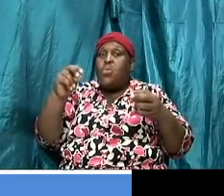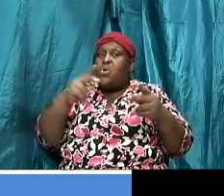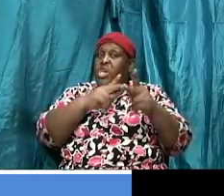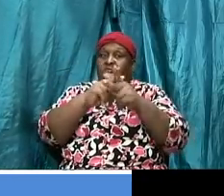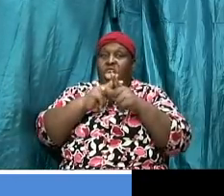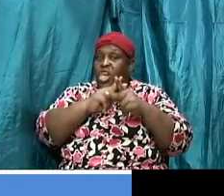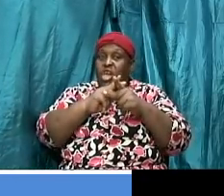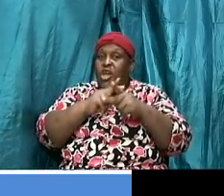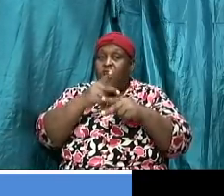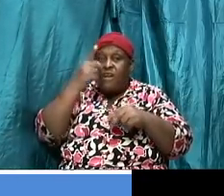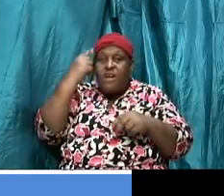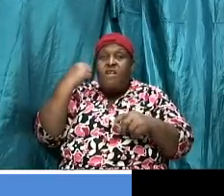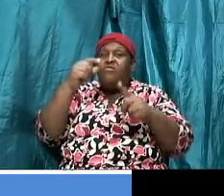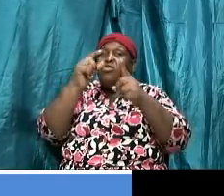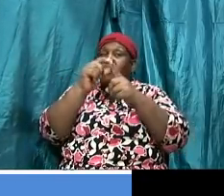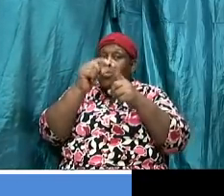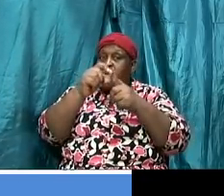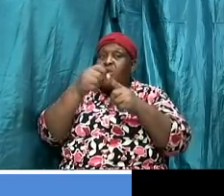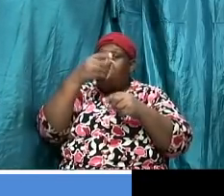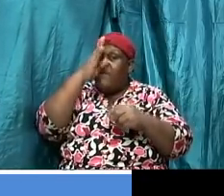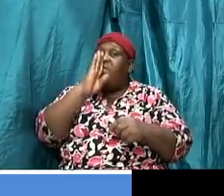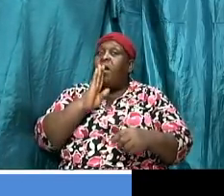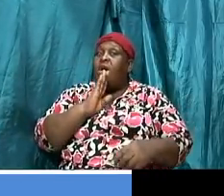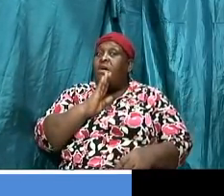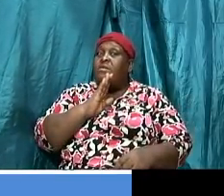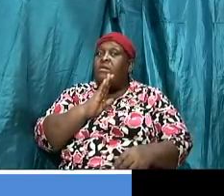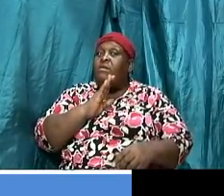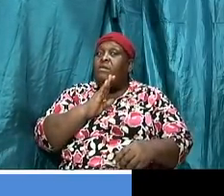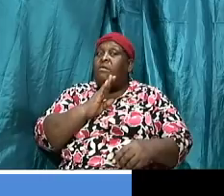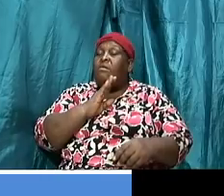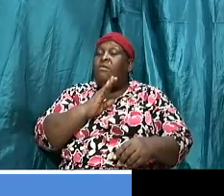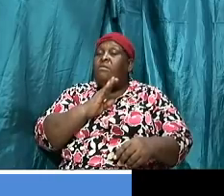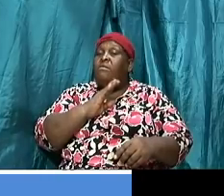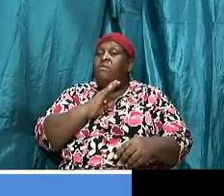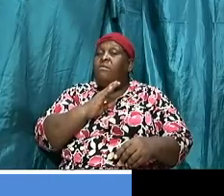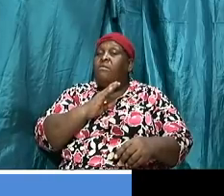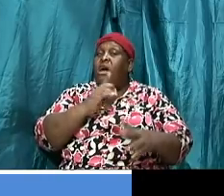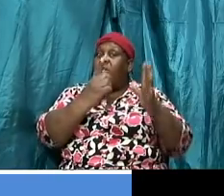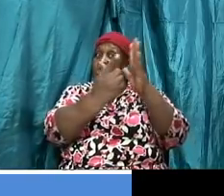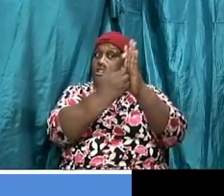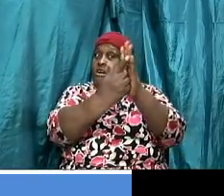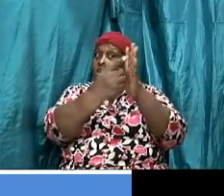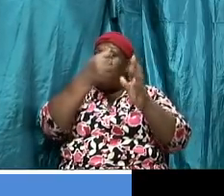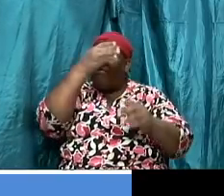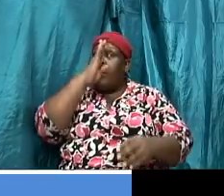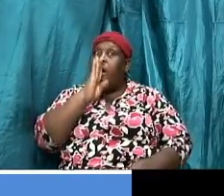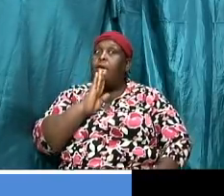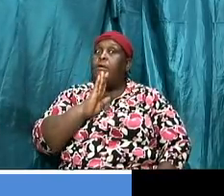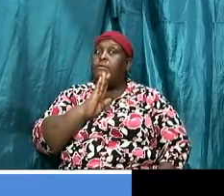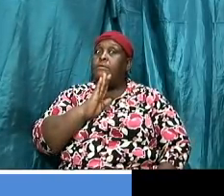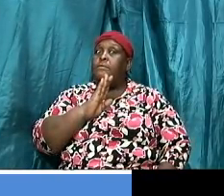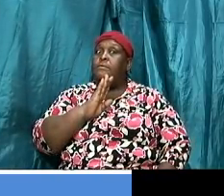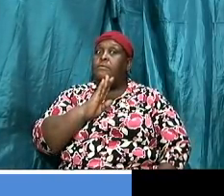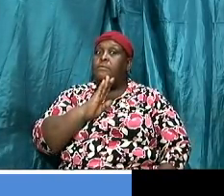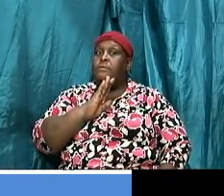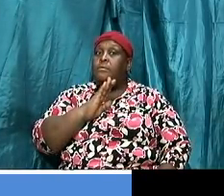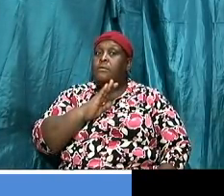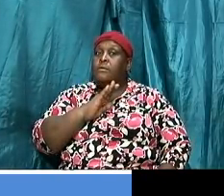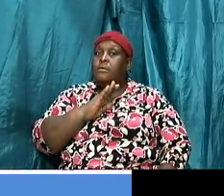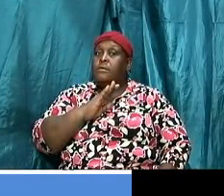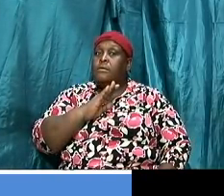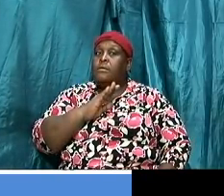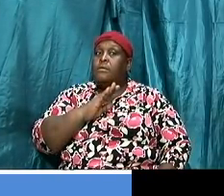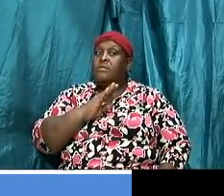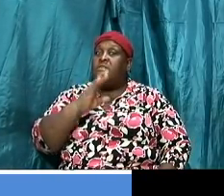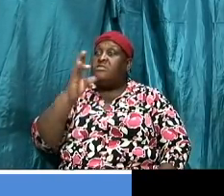The Ten Commandments. So we establish some things clearly. The Sabbath is the, as